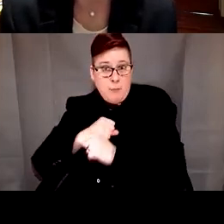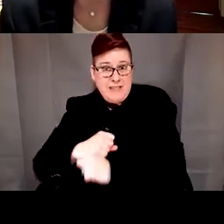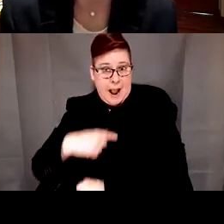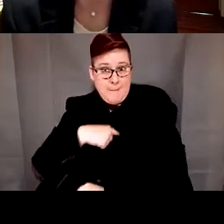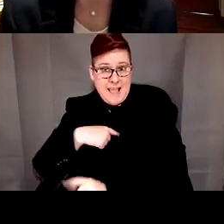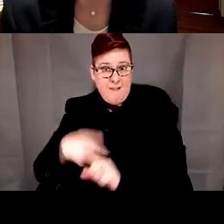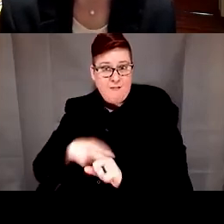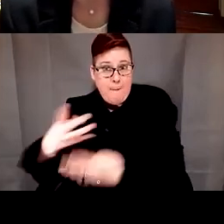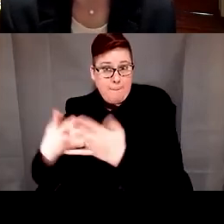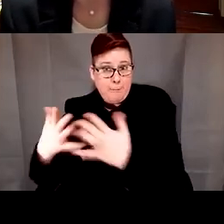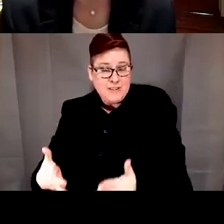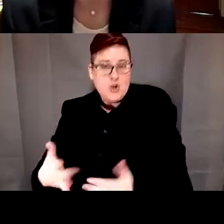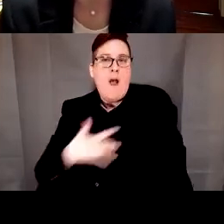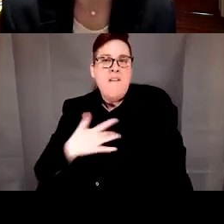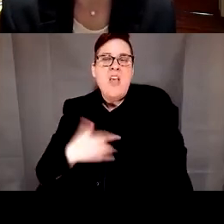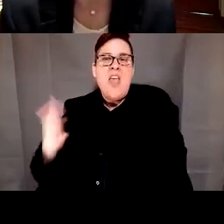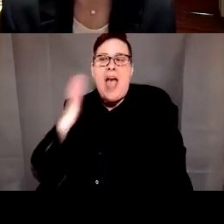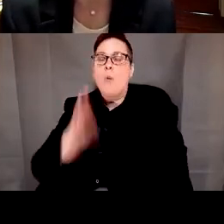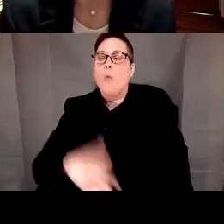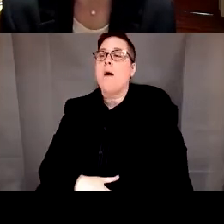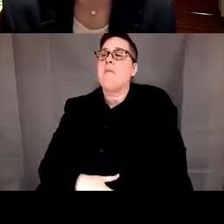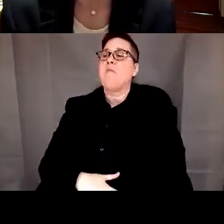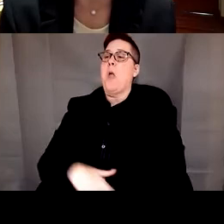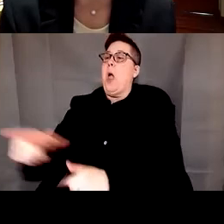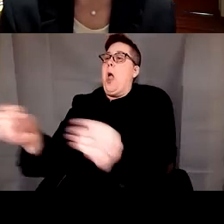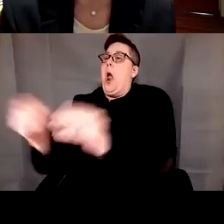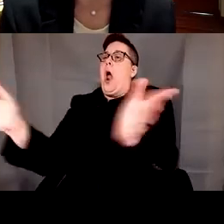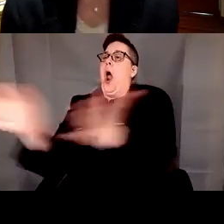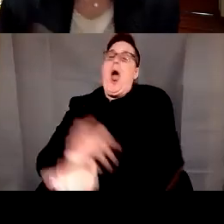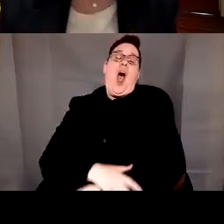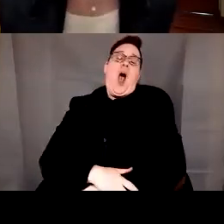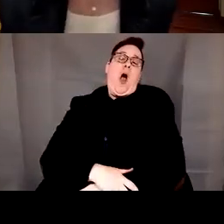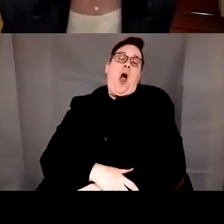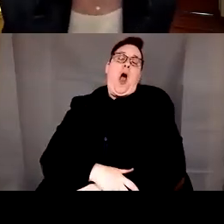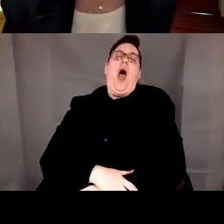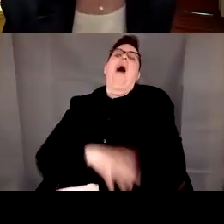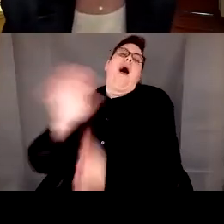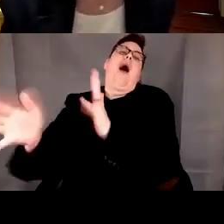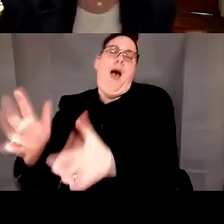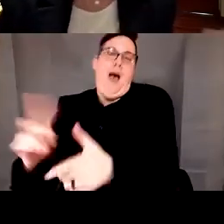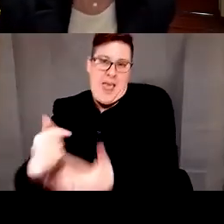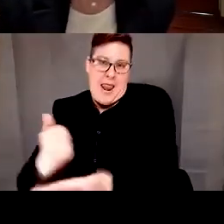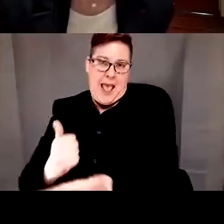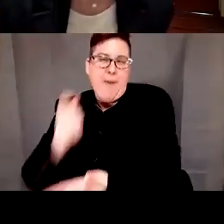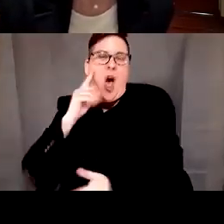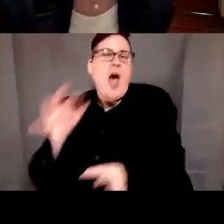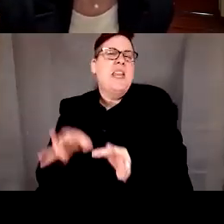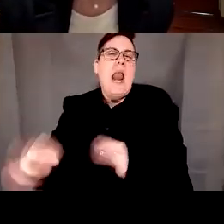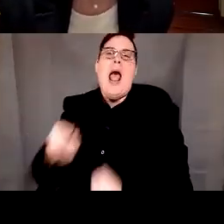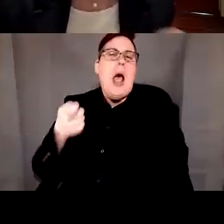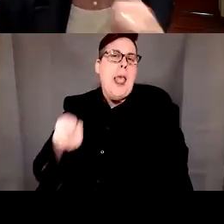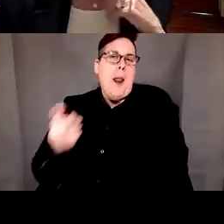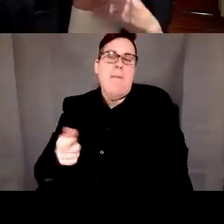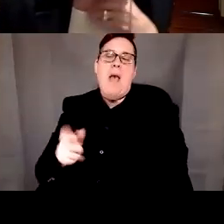they would delay a few seconds before they reacted. And they'd never get in trouble with it because no one would even know about